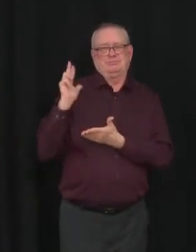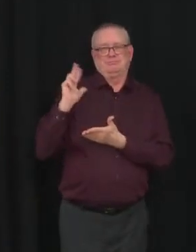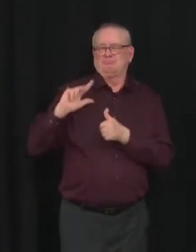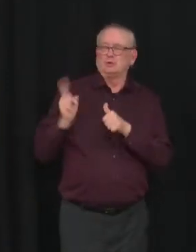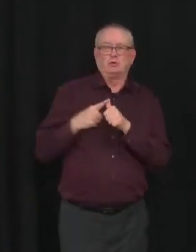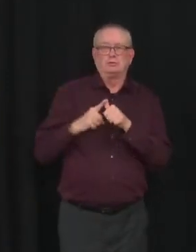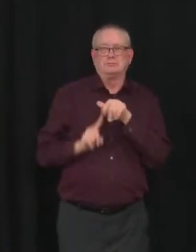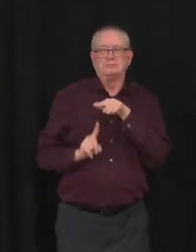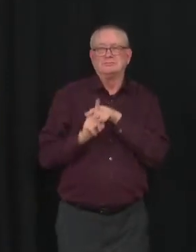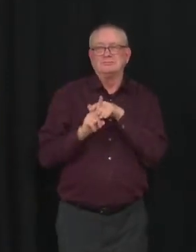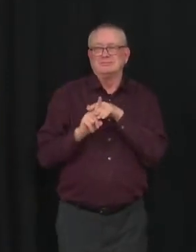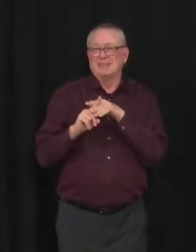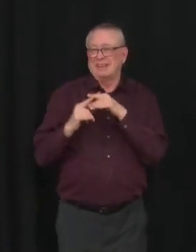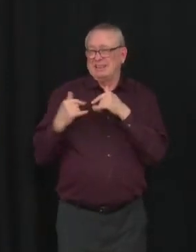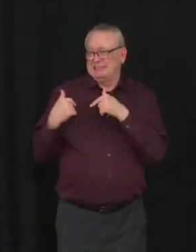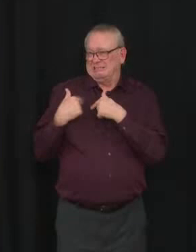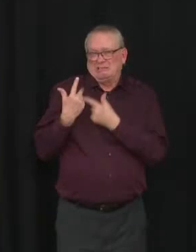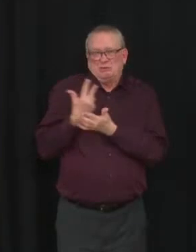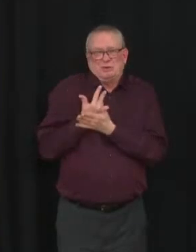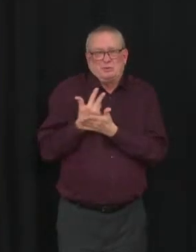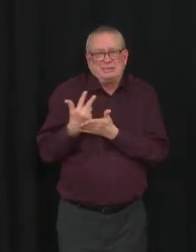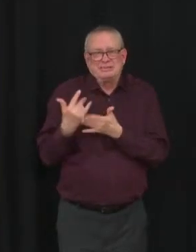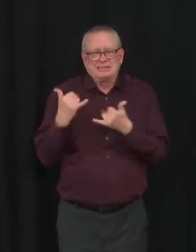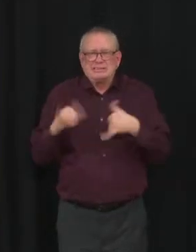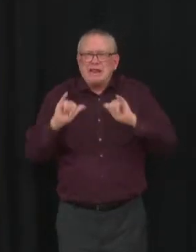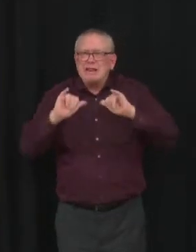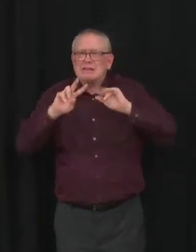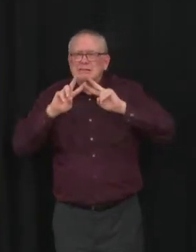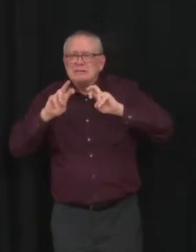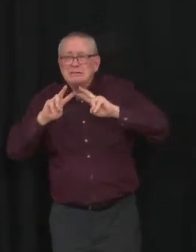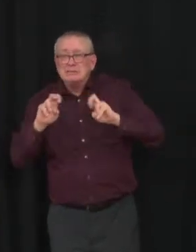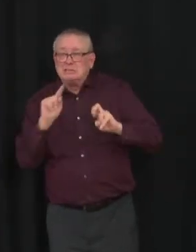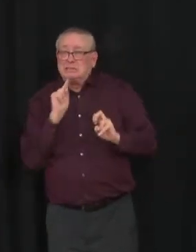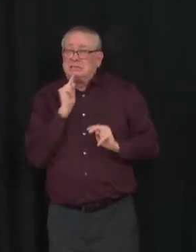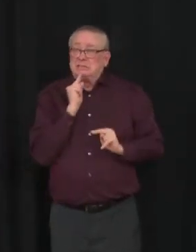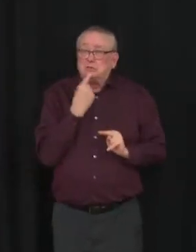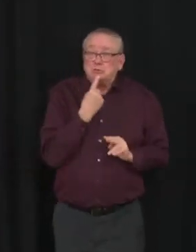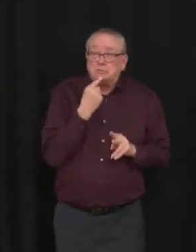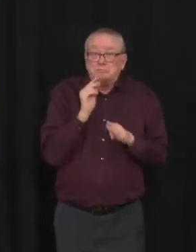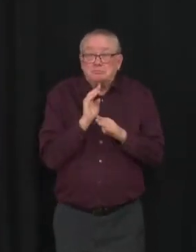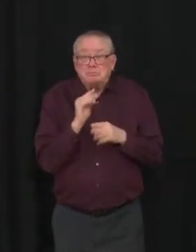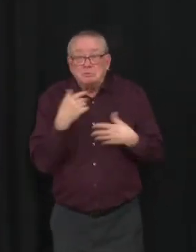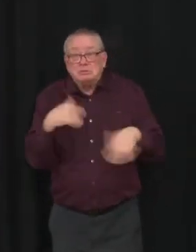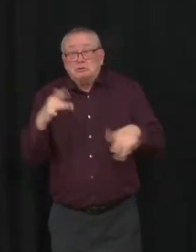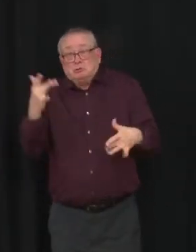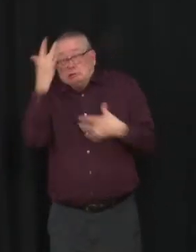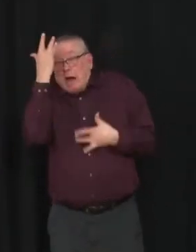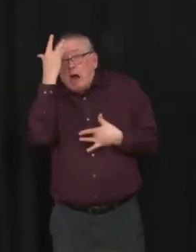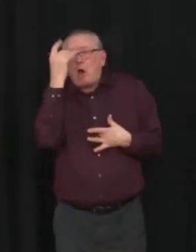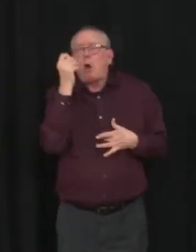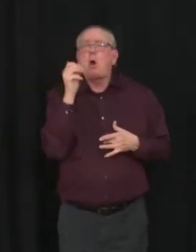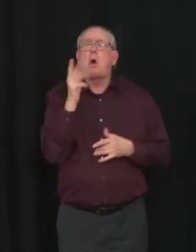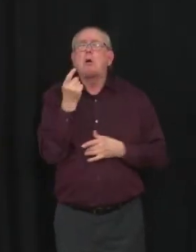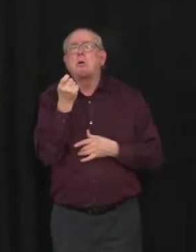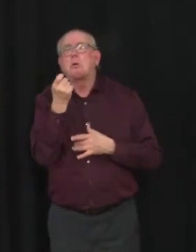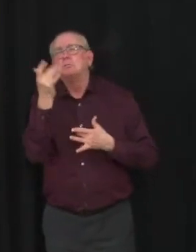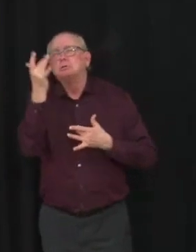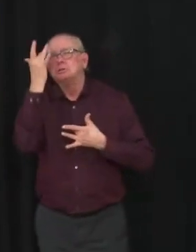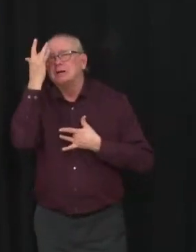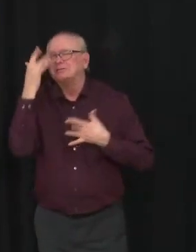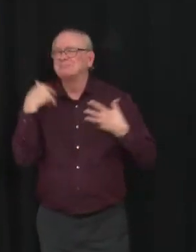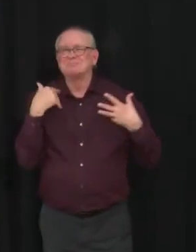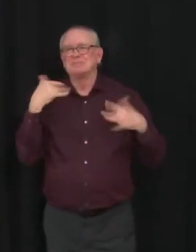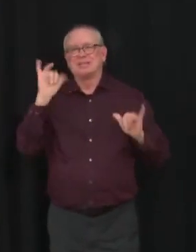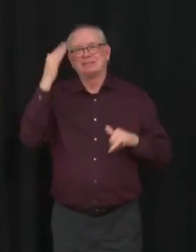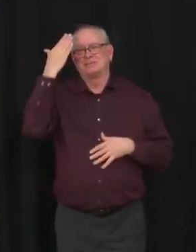far too soon to be able to assess severity. We will learn more as time goes on, but now is the time to be cautious. As I